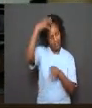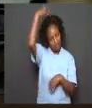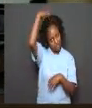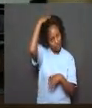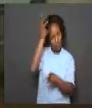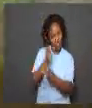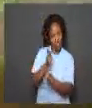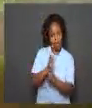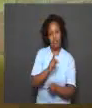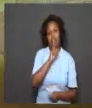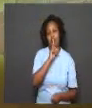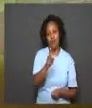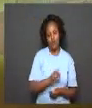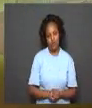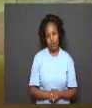Constitution.